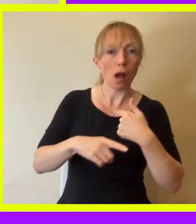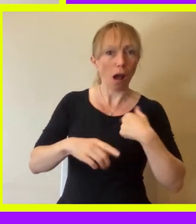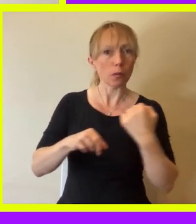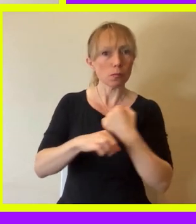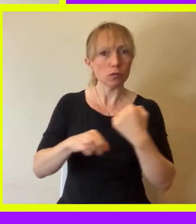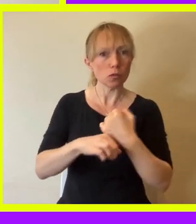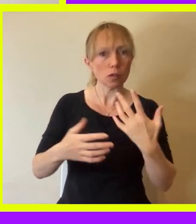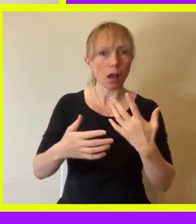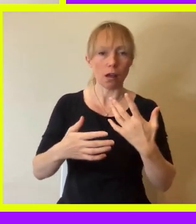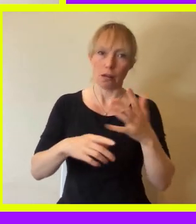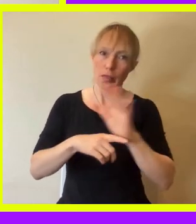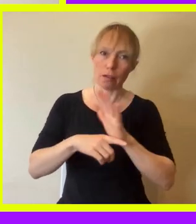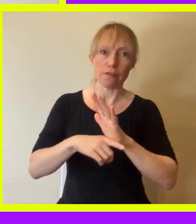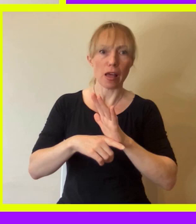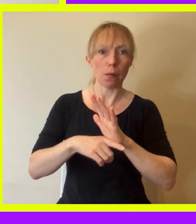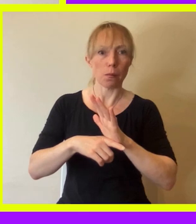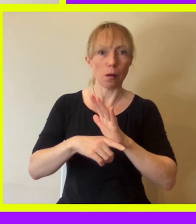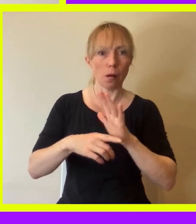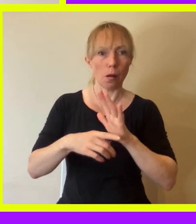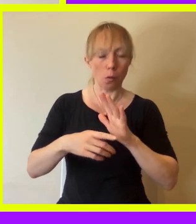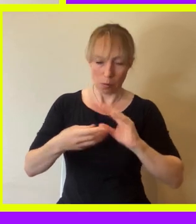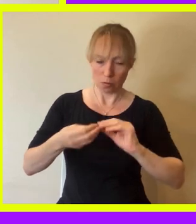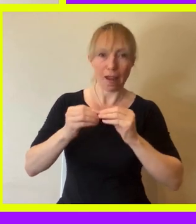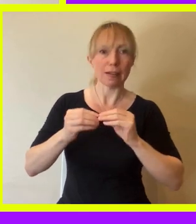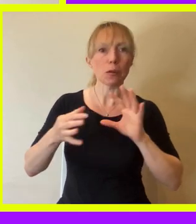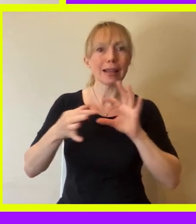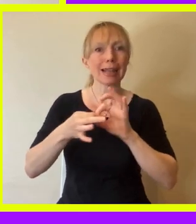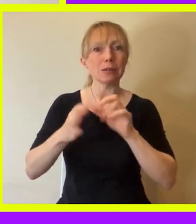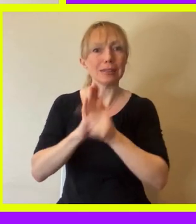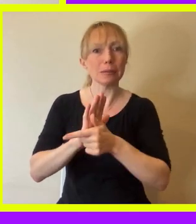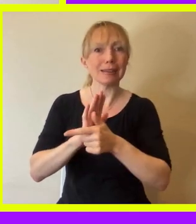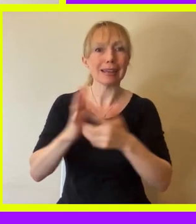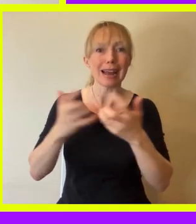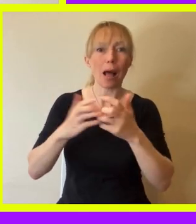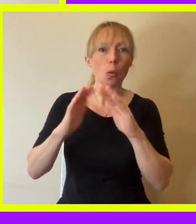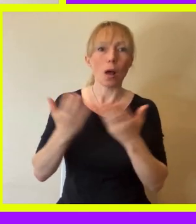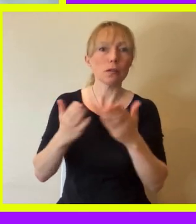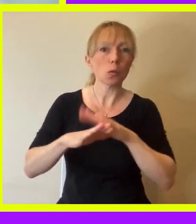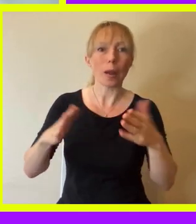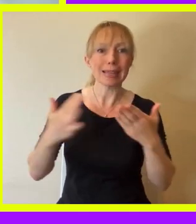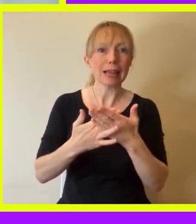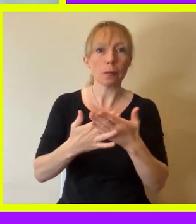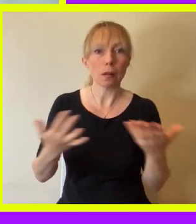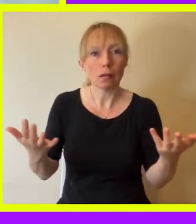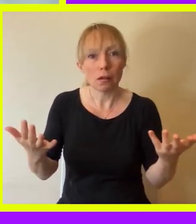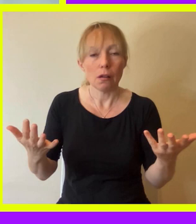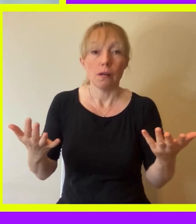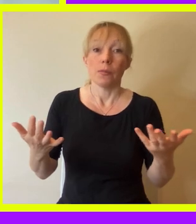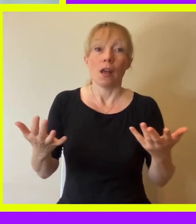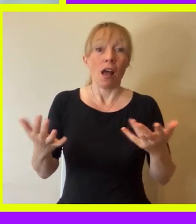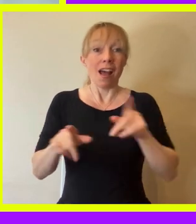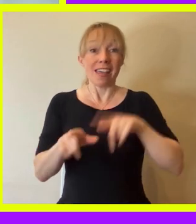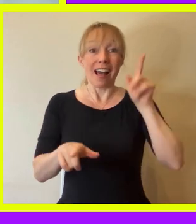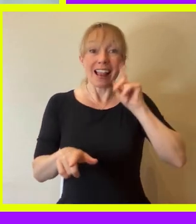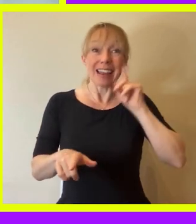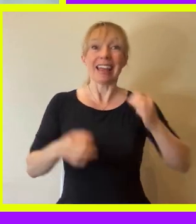producer, and the film we were making was about disability and how inaccessible the world is. There was a young lady who ran up